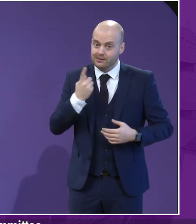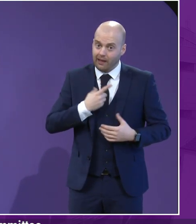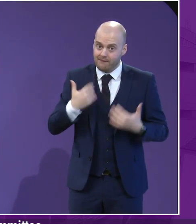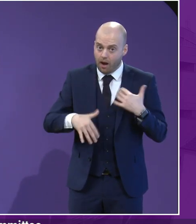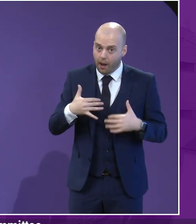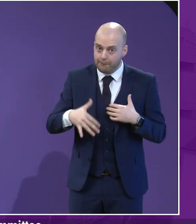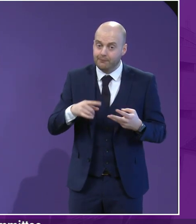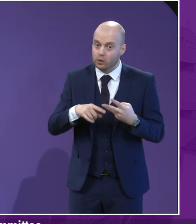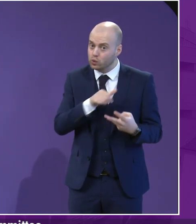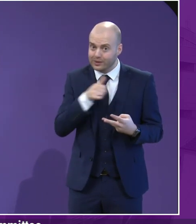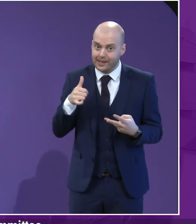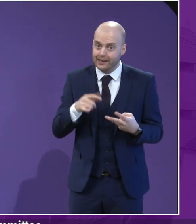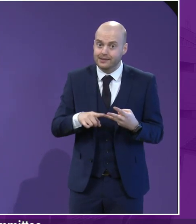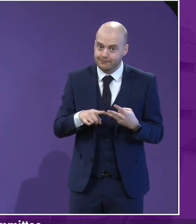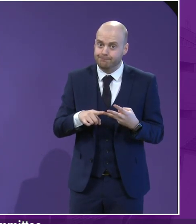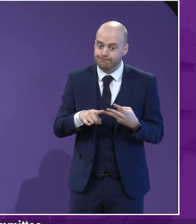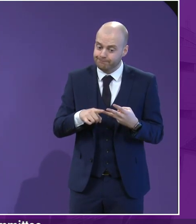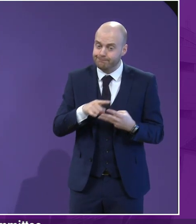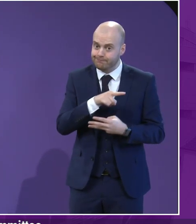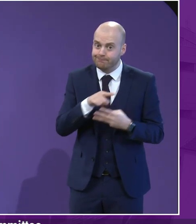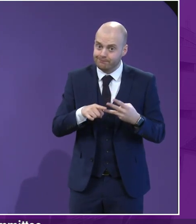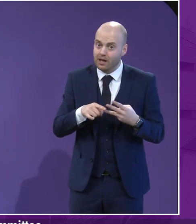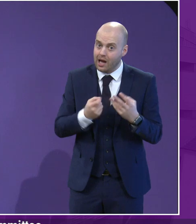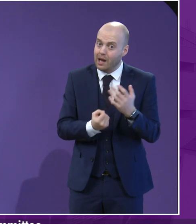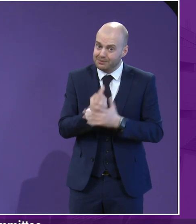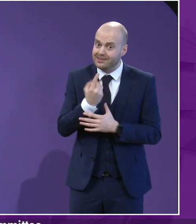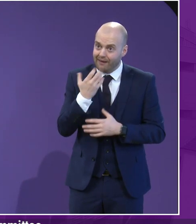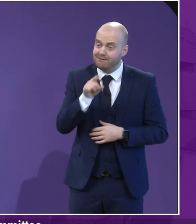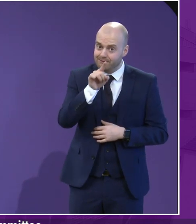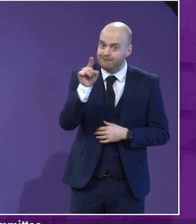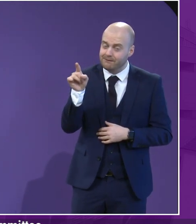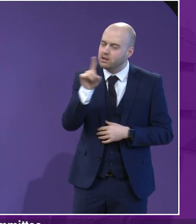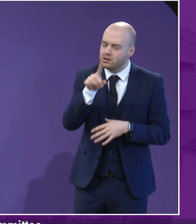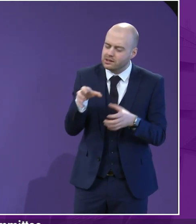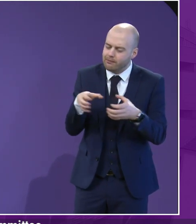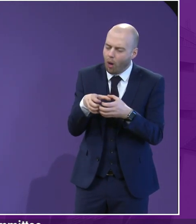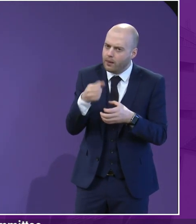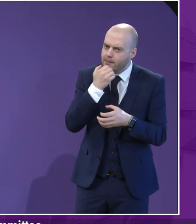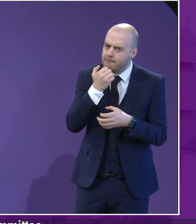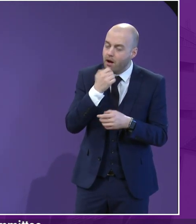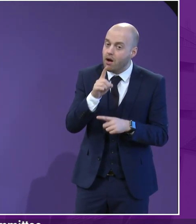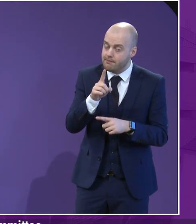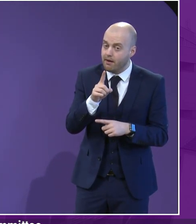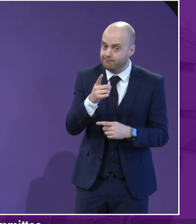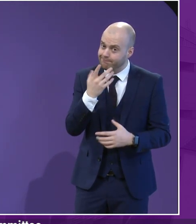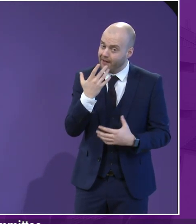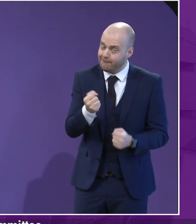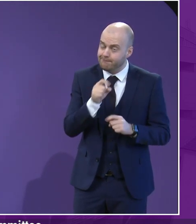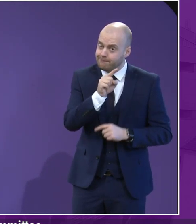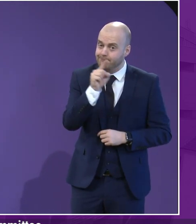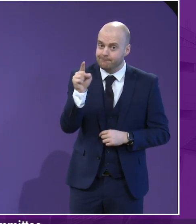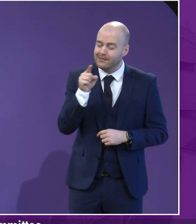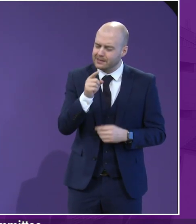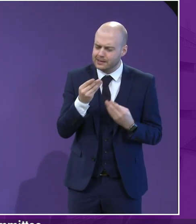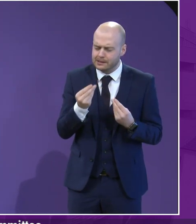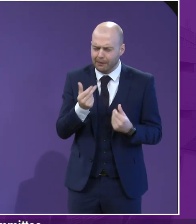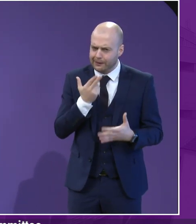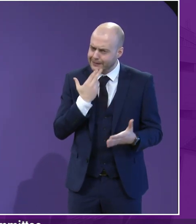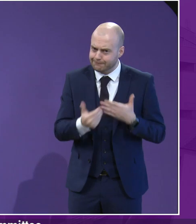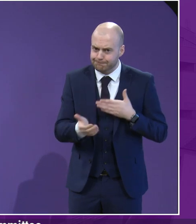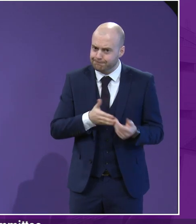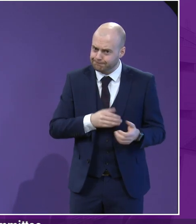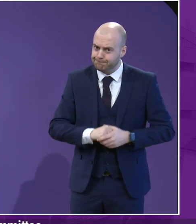up. And that's difficult to capture as well, because you can't then pin them down to find out why they just didn't bother turning up. But Dr. Hutchison. I was